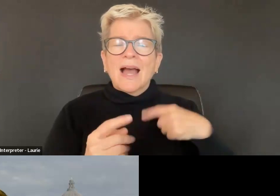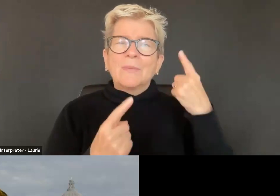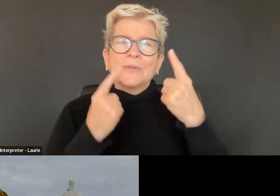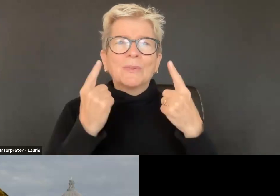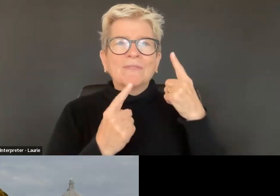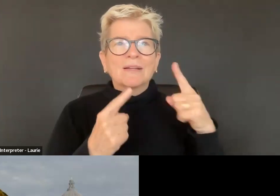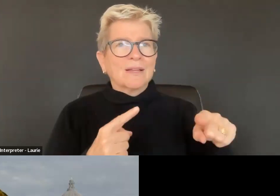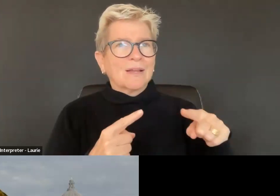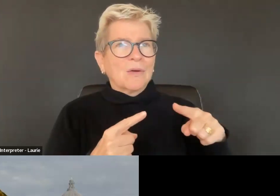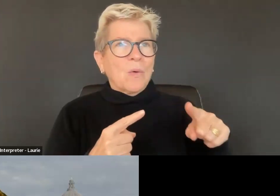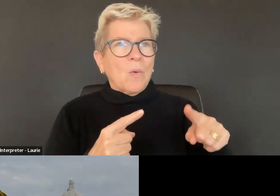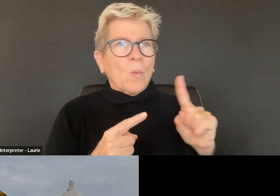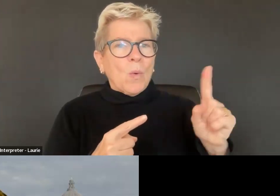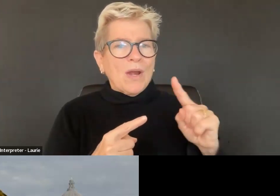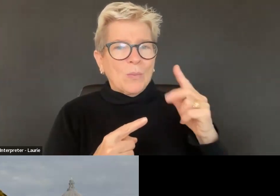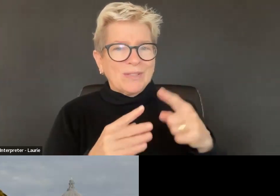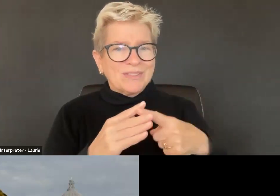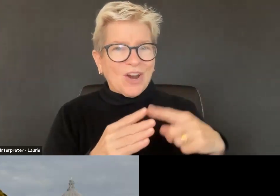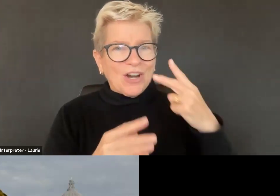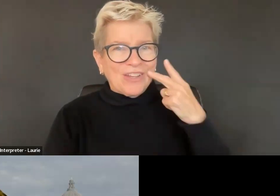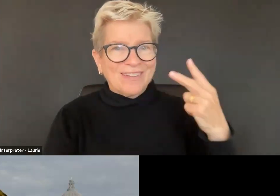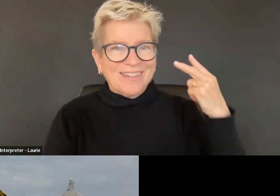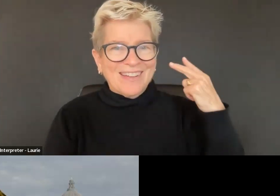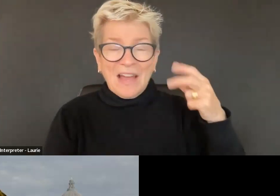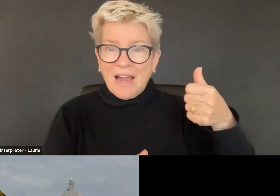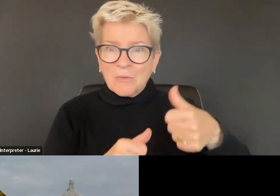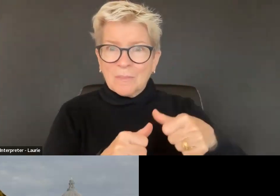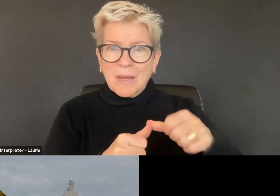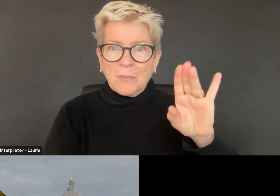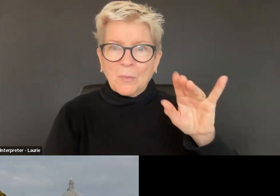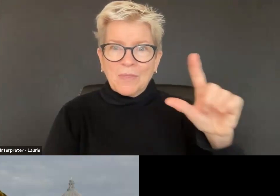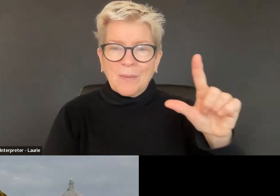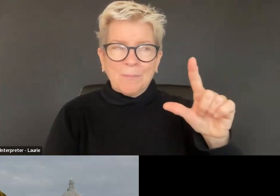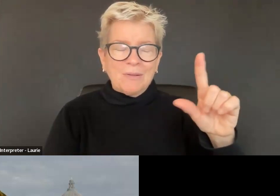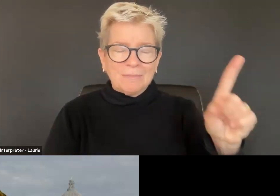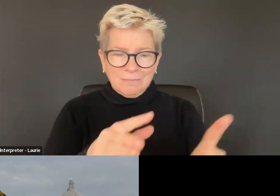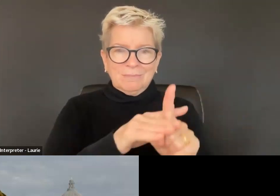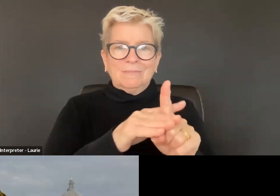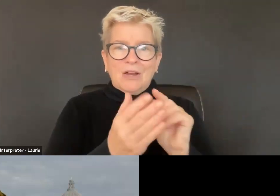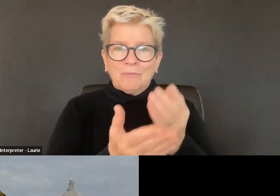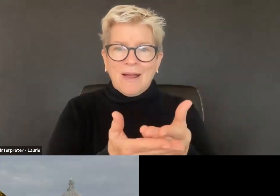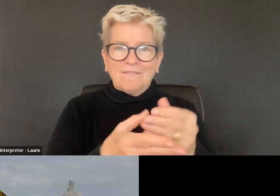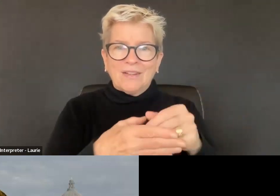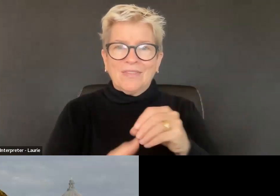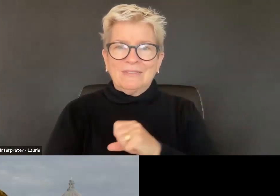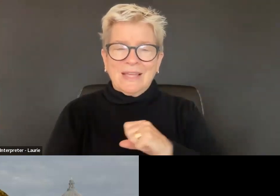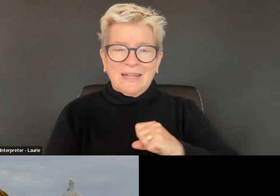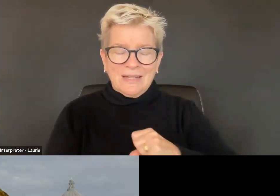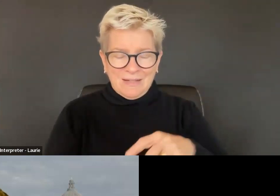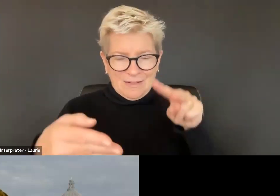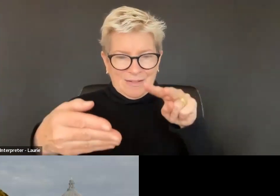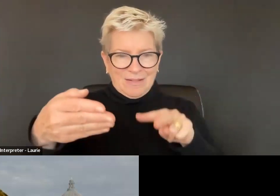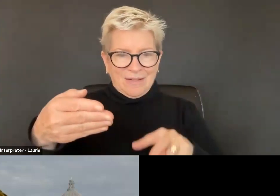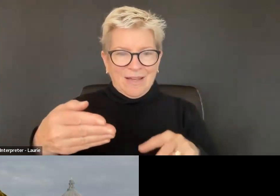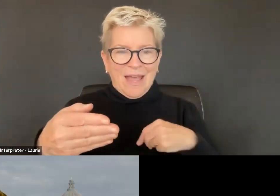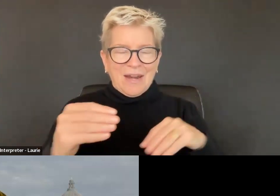where we started. And I remember when this bill came into the Senate and I rearranged the